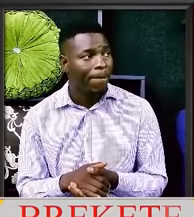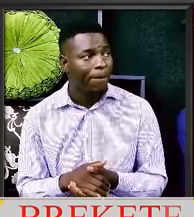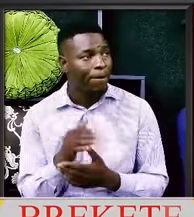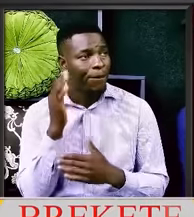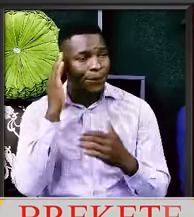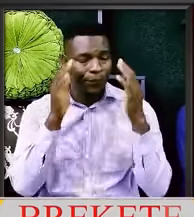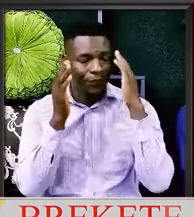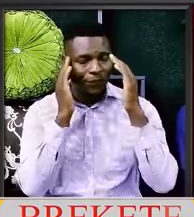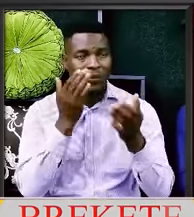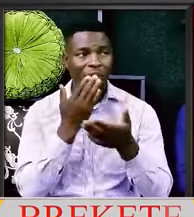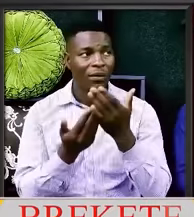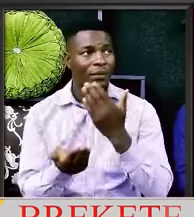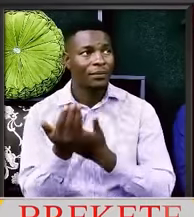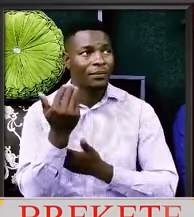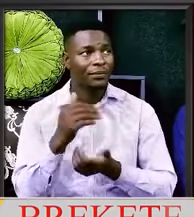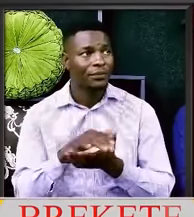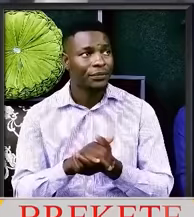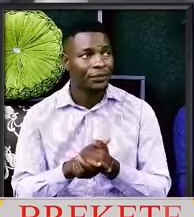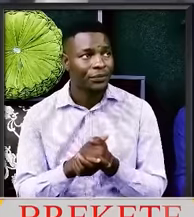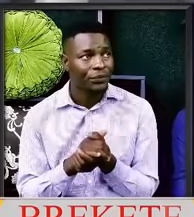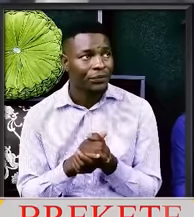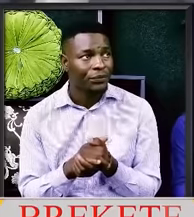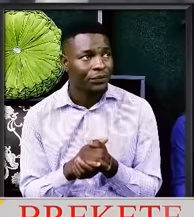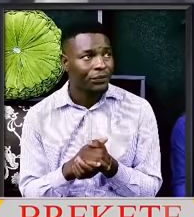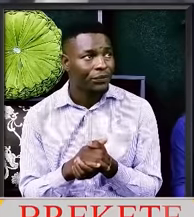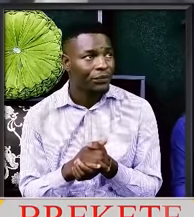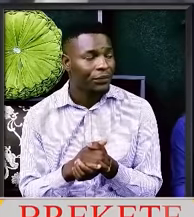Hello, good morning.